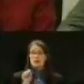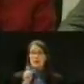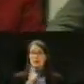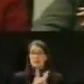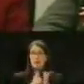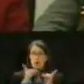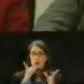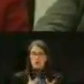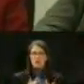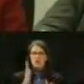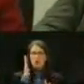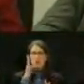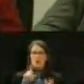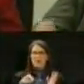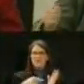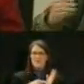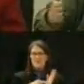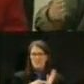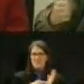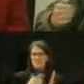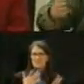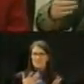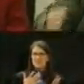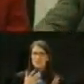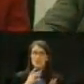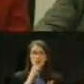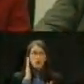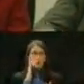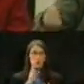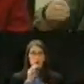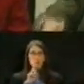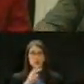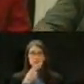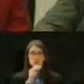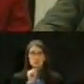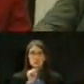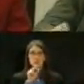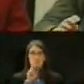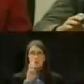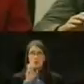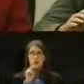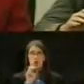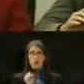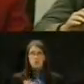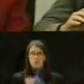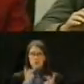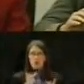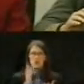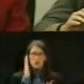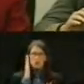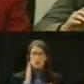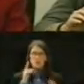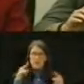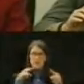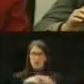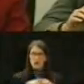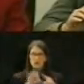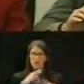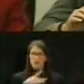Mr. Harmon's proposal, would that not be a conflict of interest for any of these 8 folks that have just been